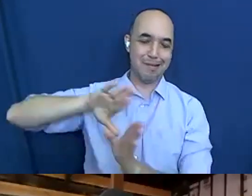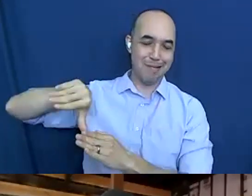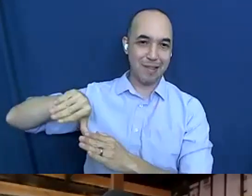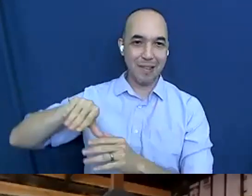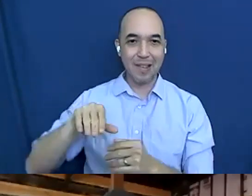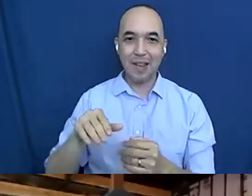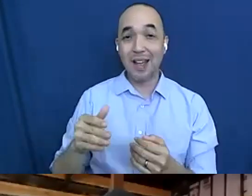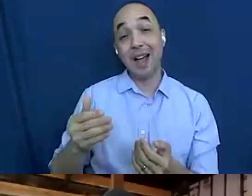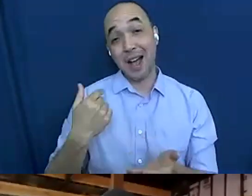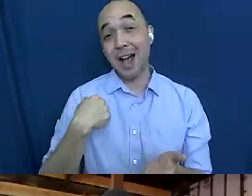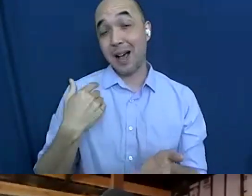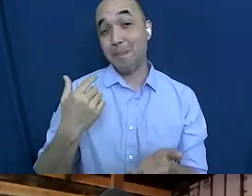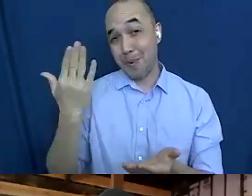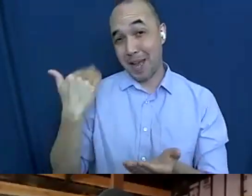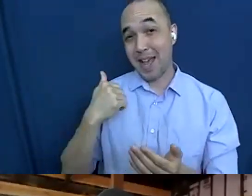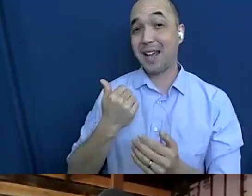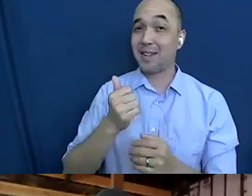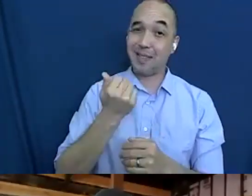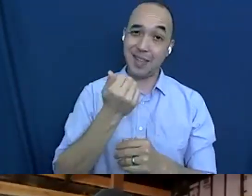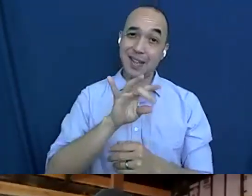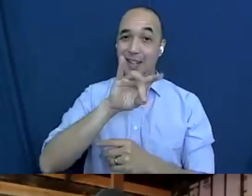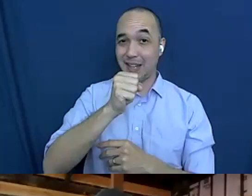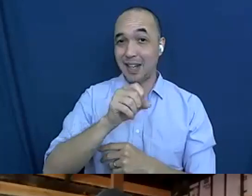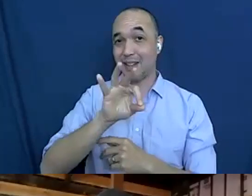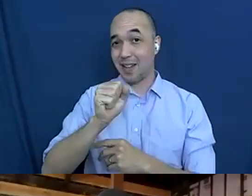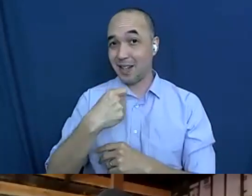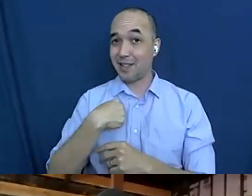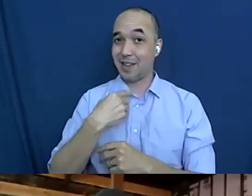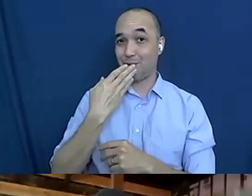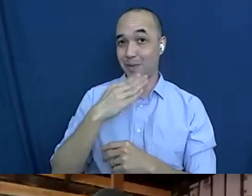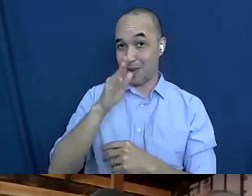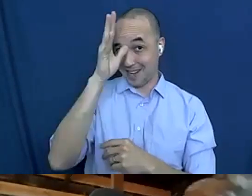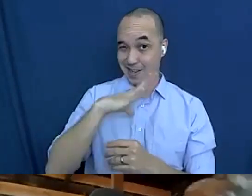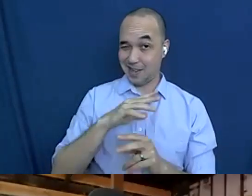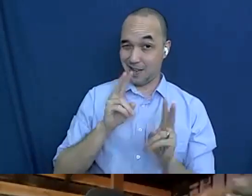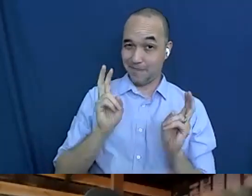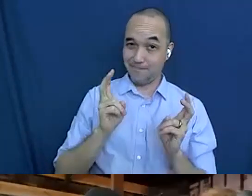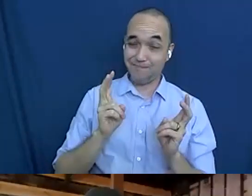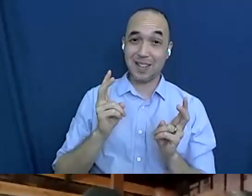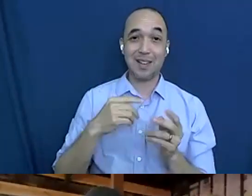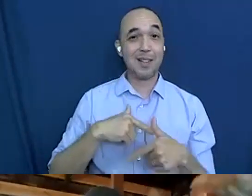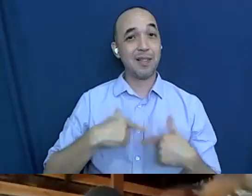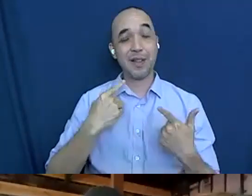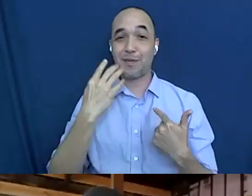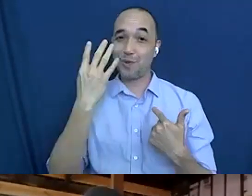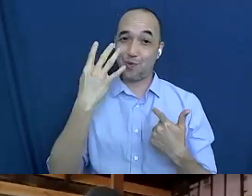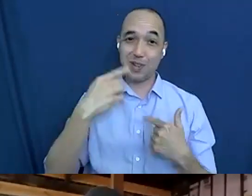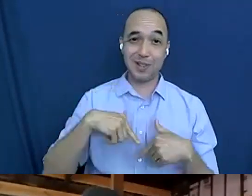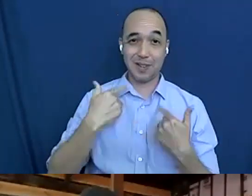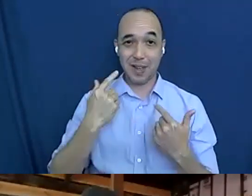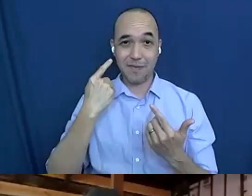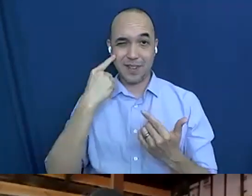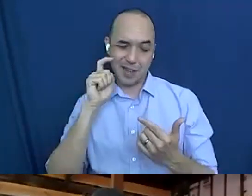bad guy back in the late 80s, early 90s. Lived that crazy lifestyle thinking that that's what life was really